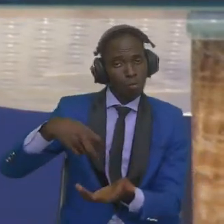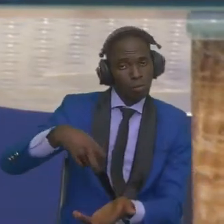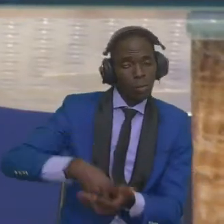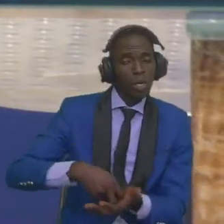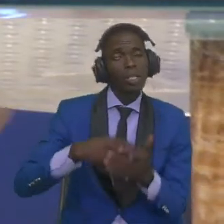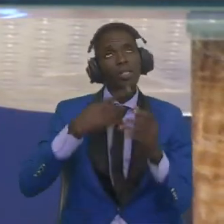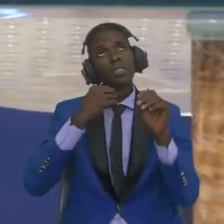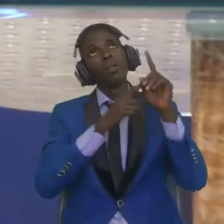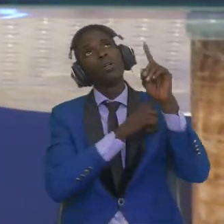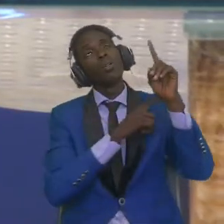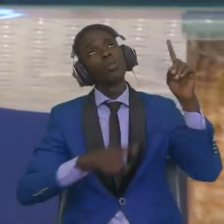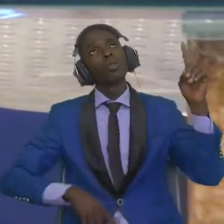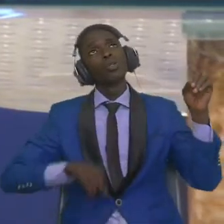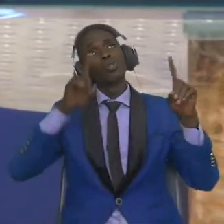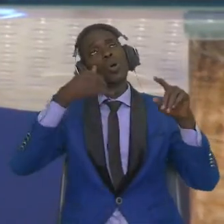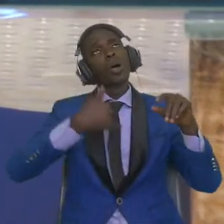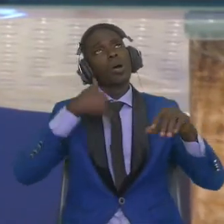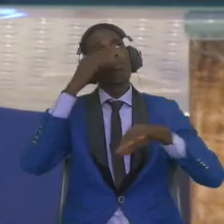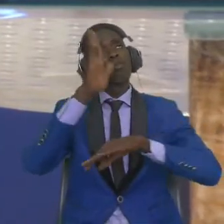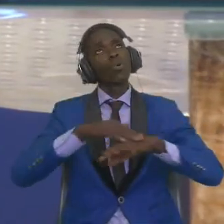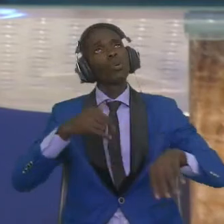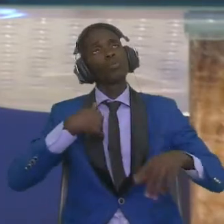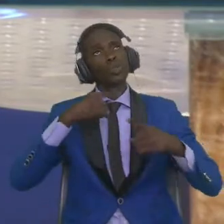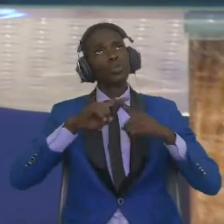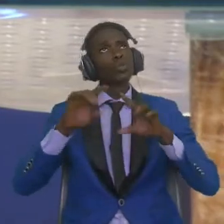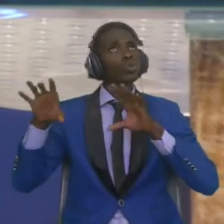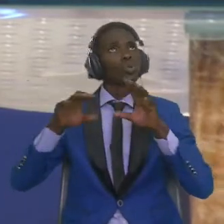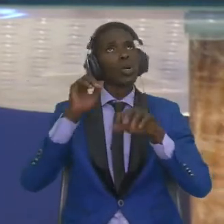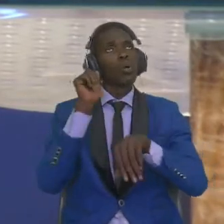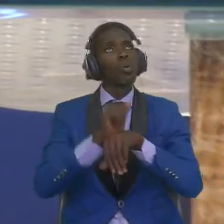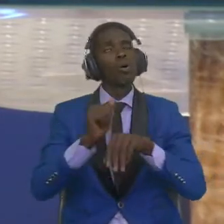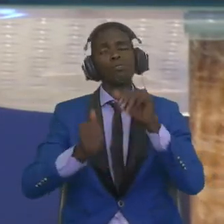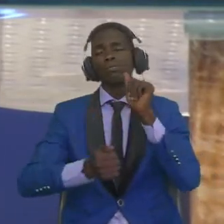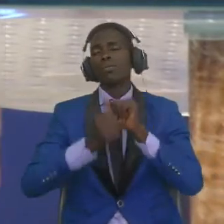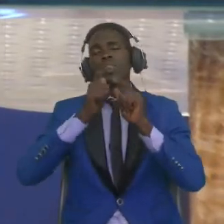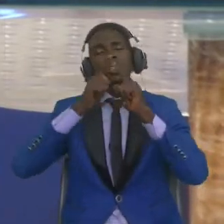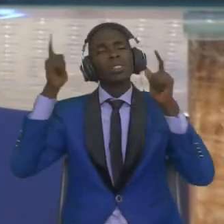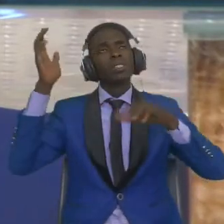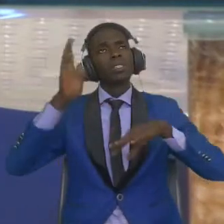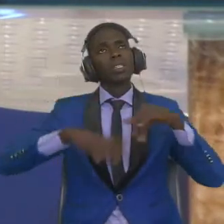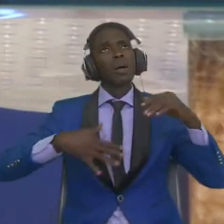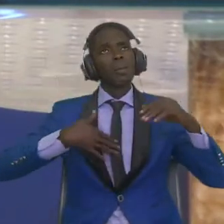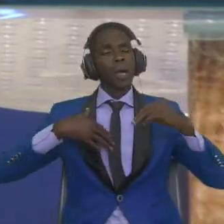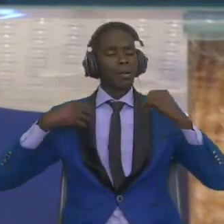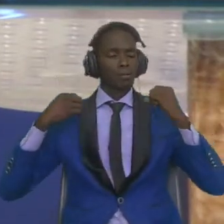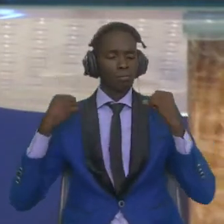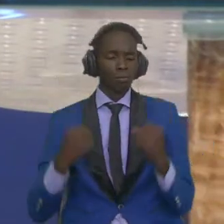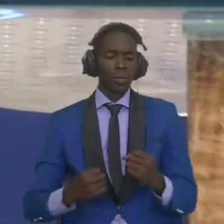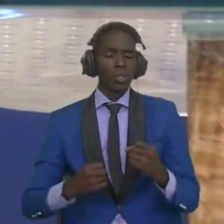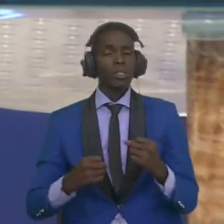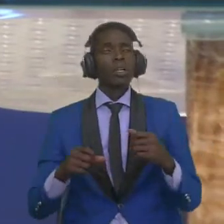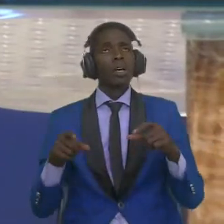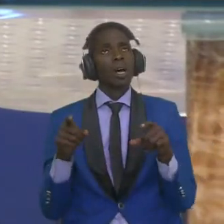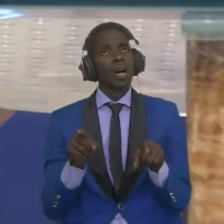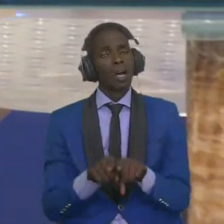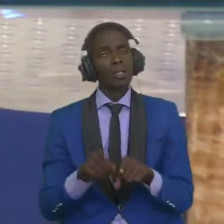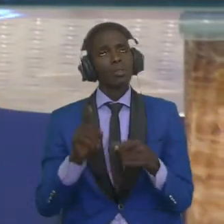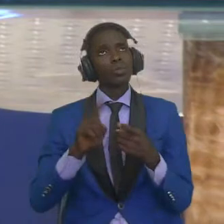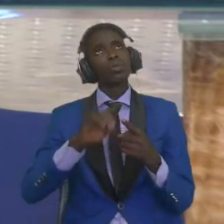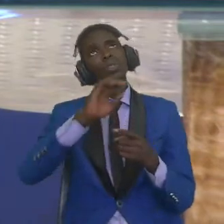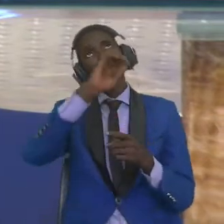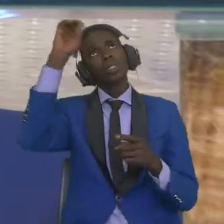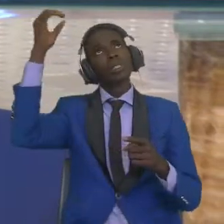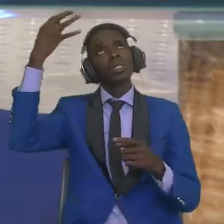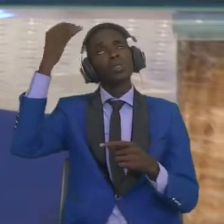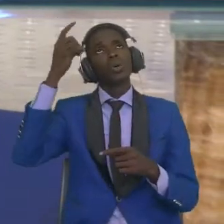say, Lord, you have called me to do a work greater than my strength. I, as to the grace of God,